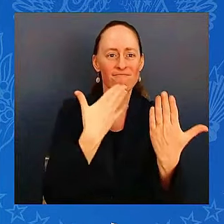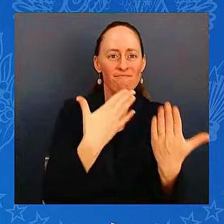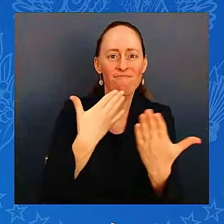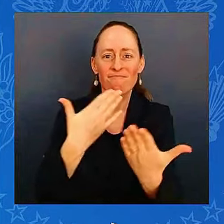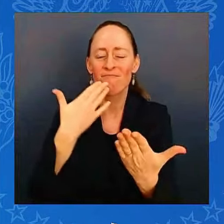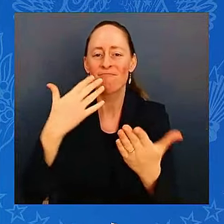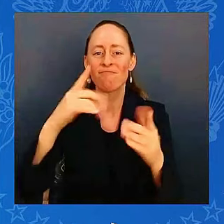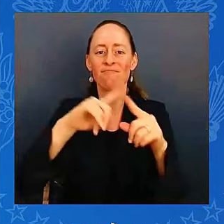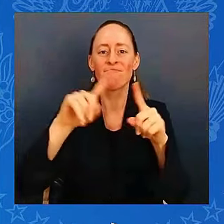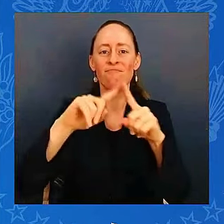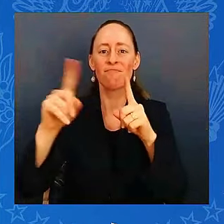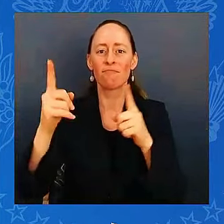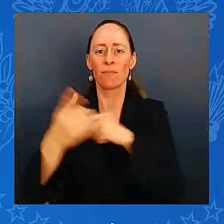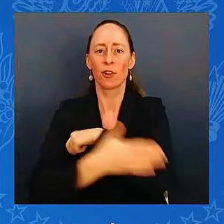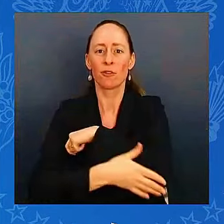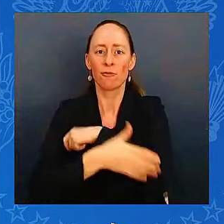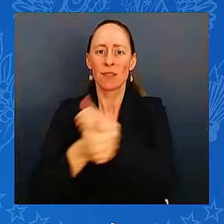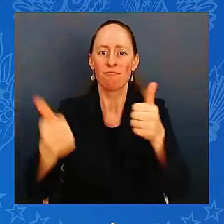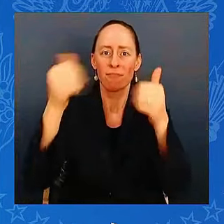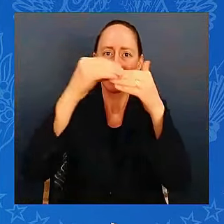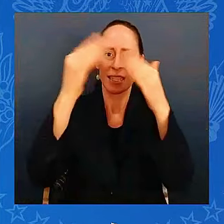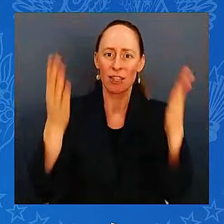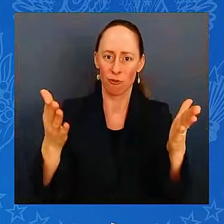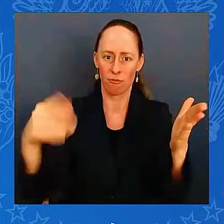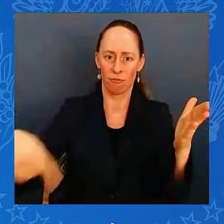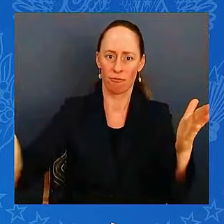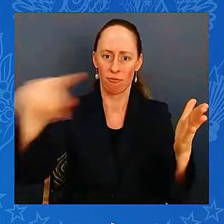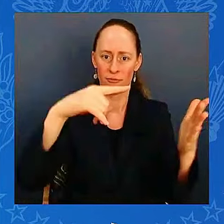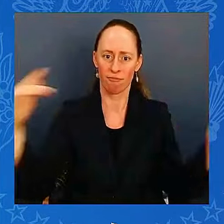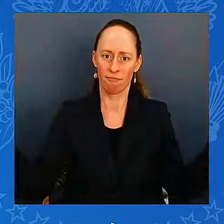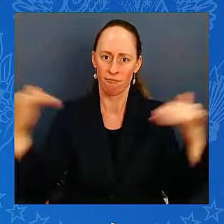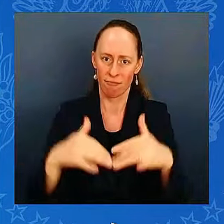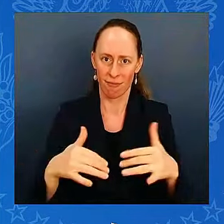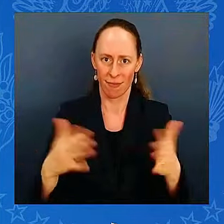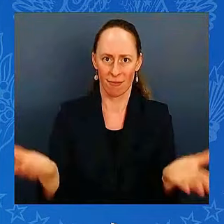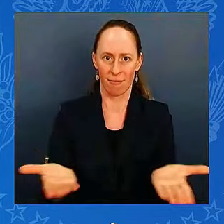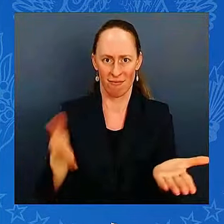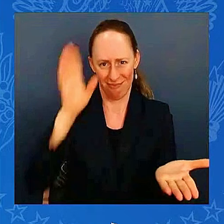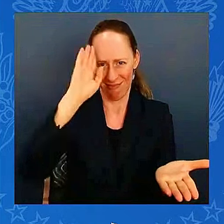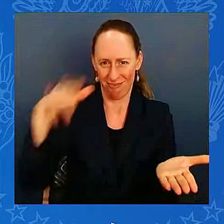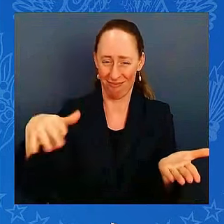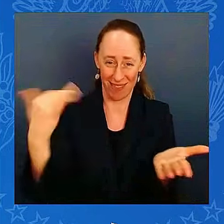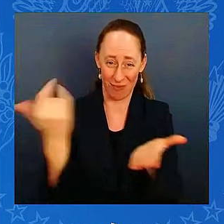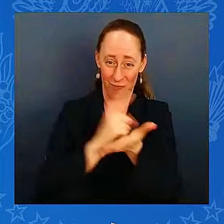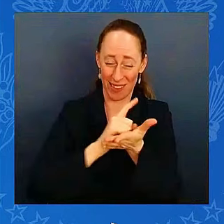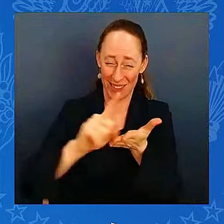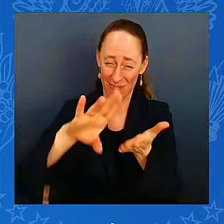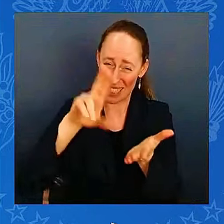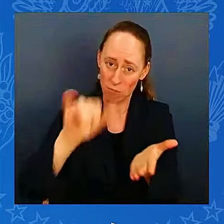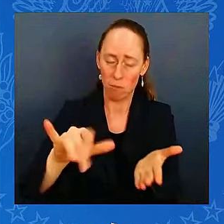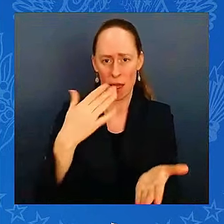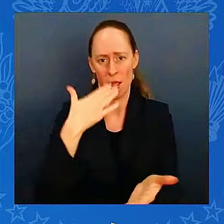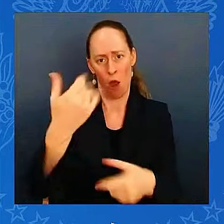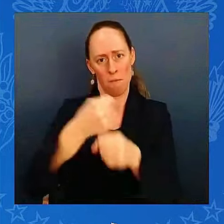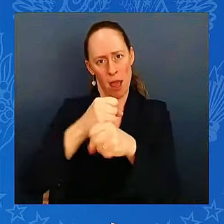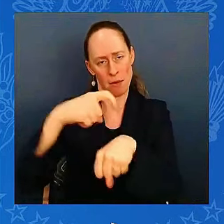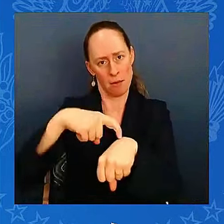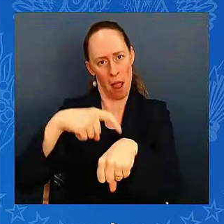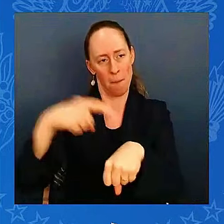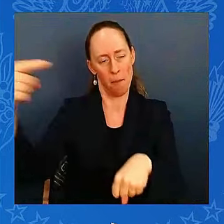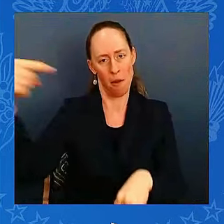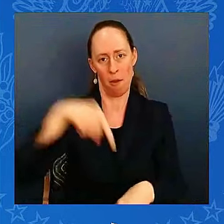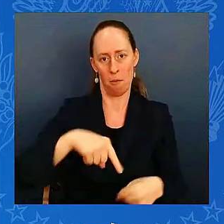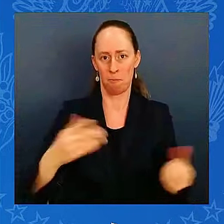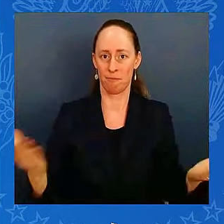took time during this incredibly busy week to be here today. The exceptional group that's gathered in this room